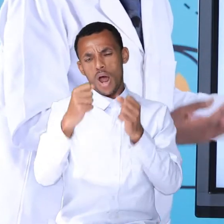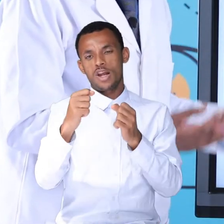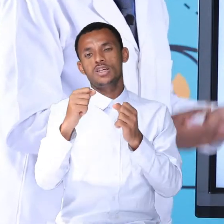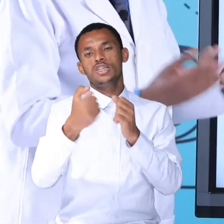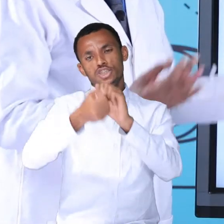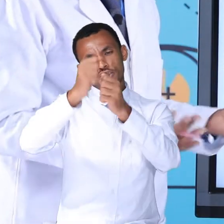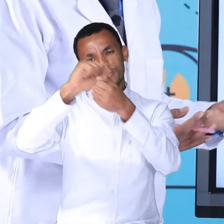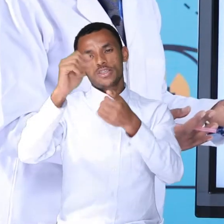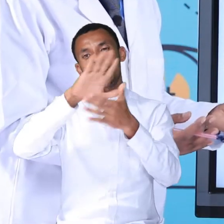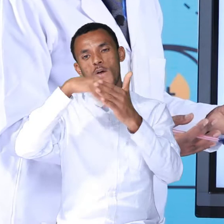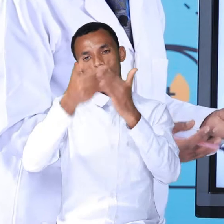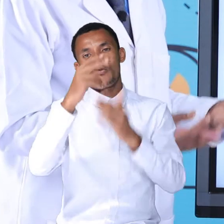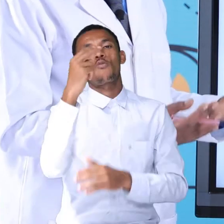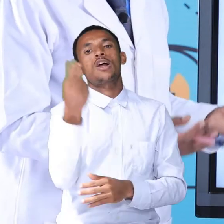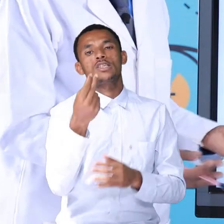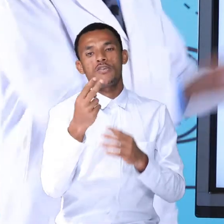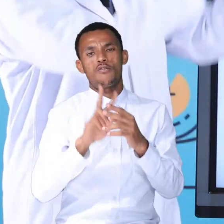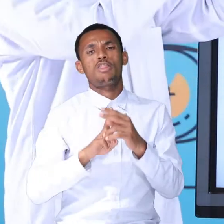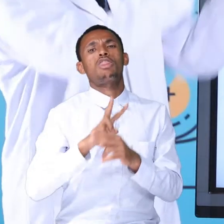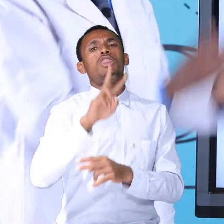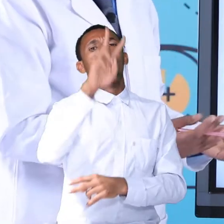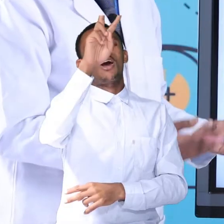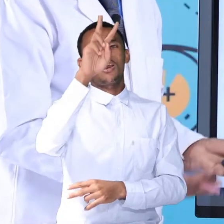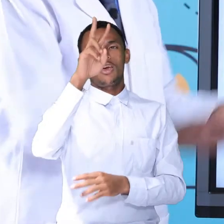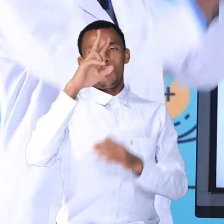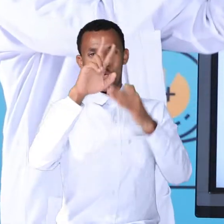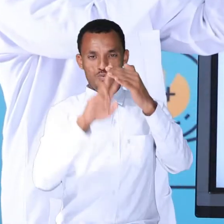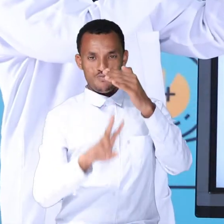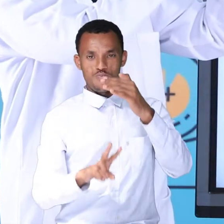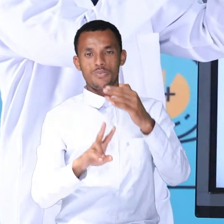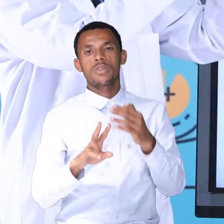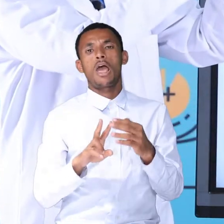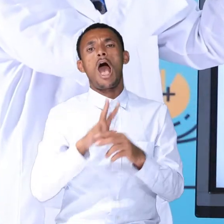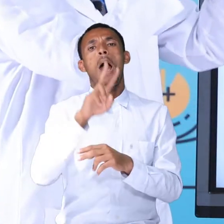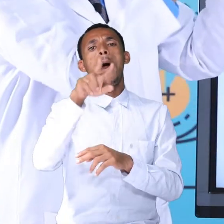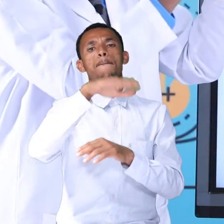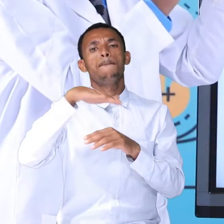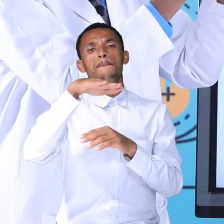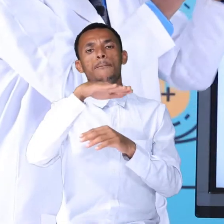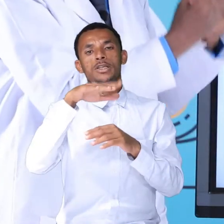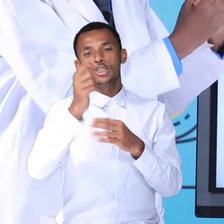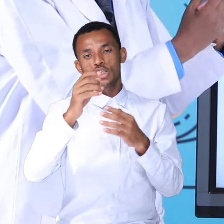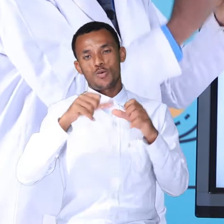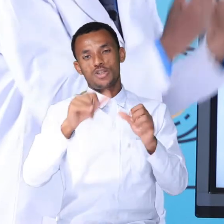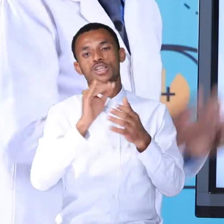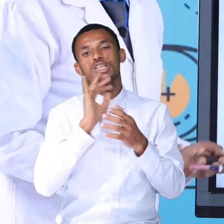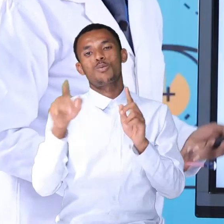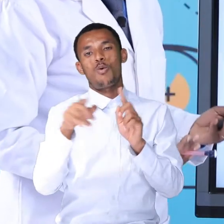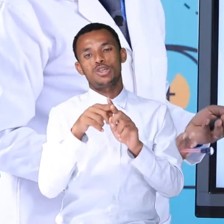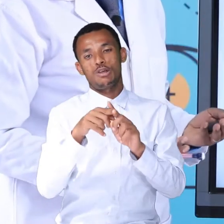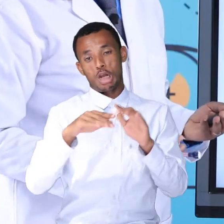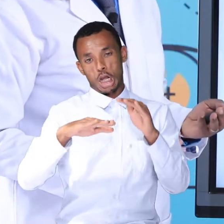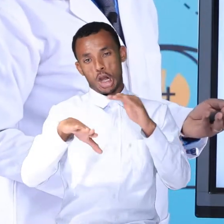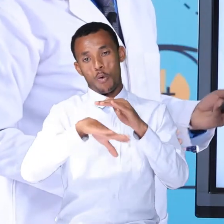shift the graph of a function vertically, which is up or down. It will be upward when the constant is positive, and it will